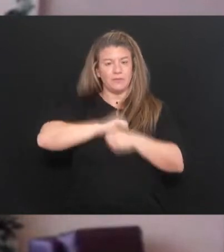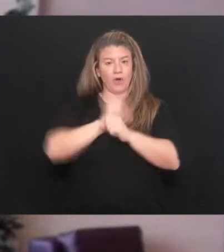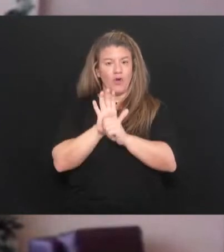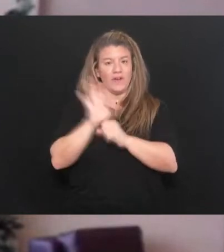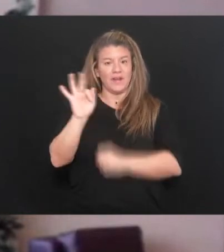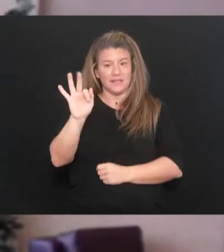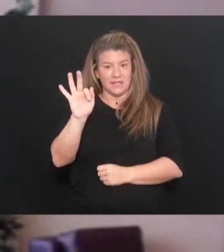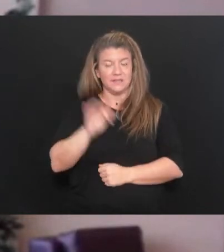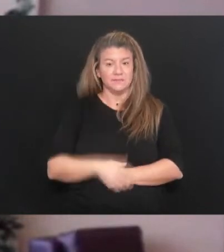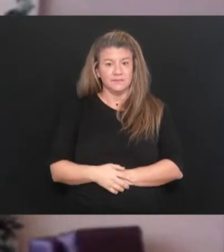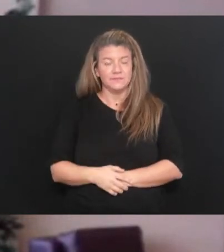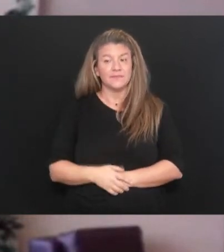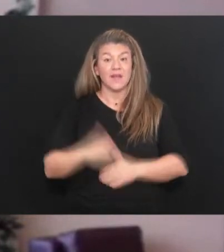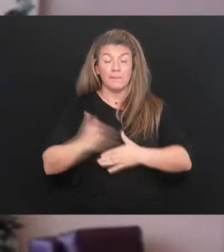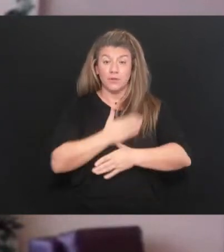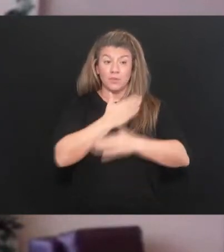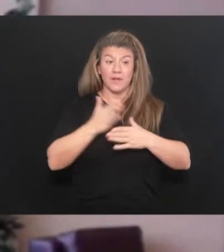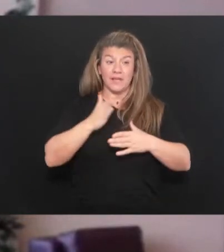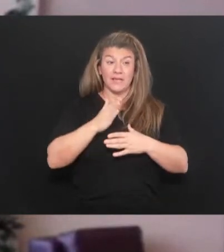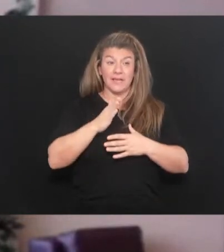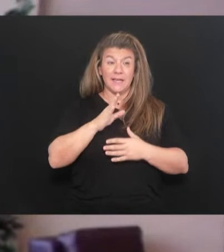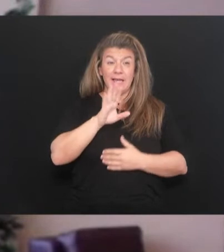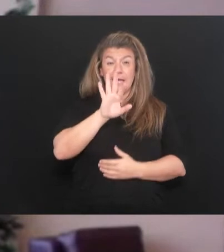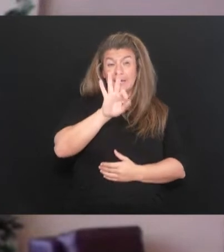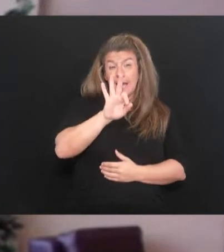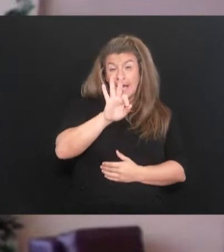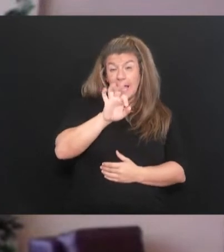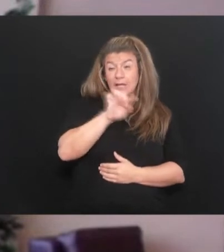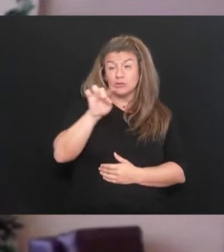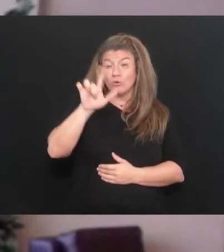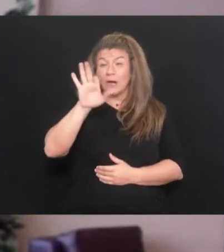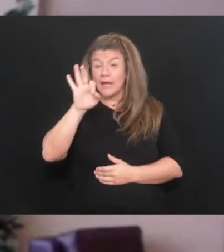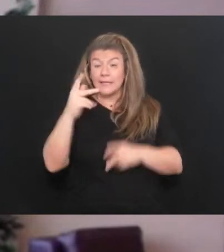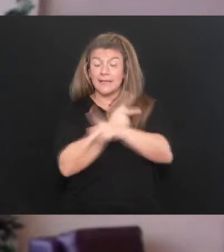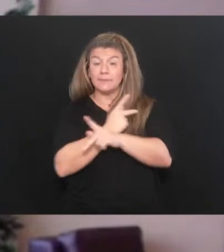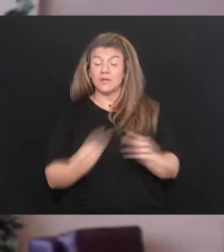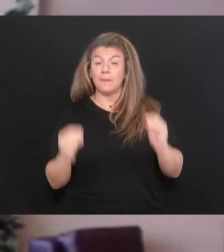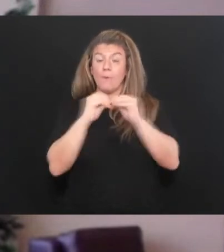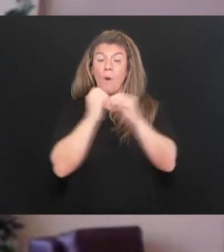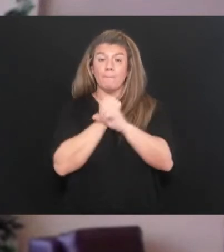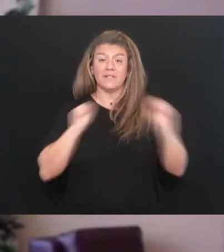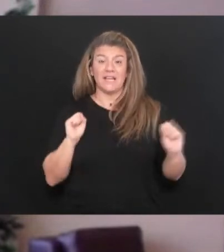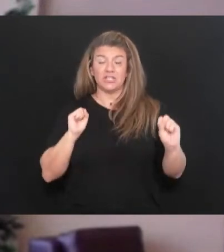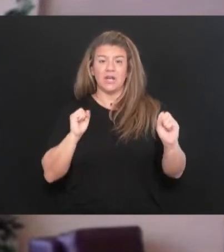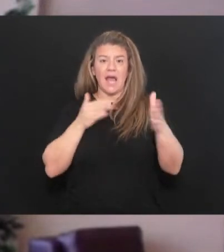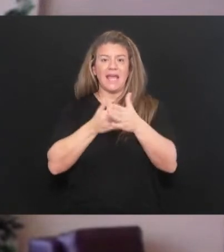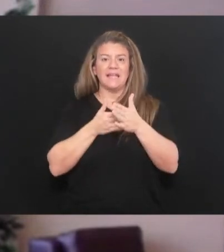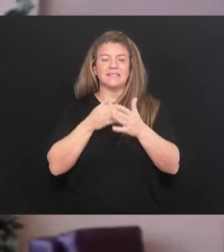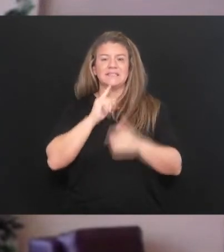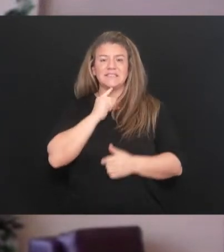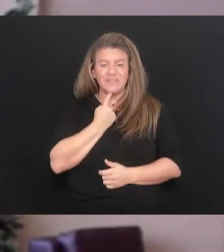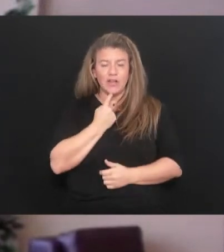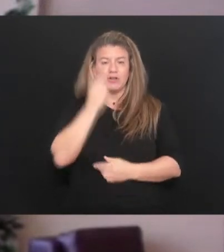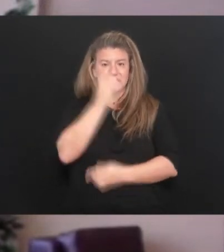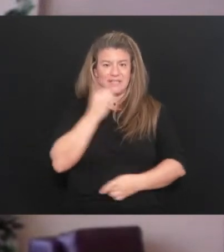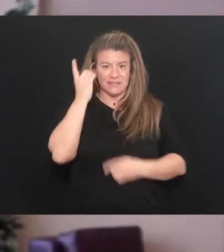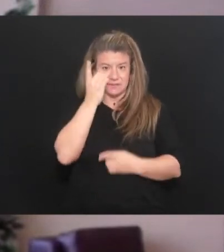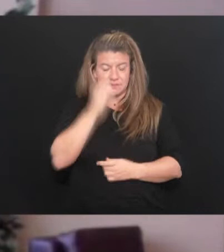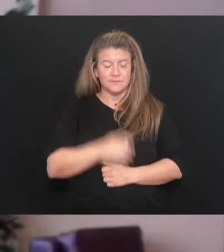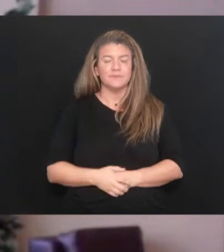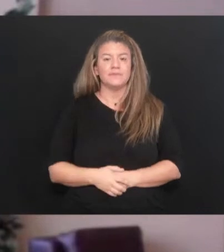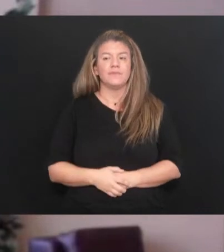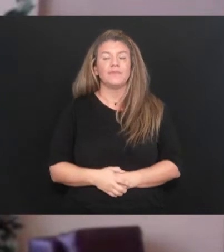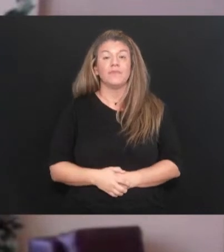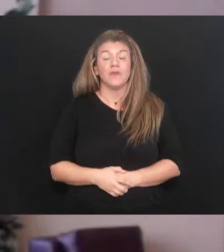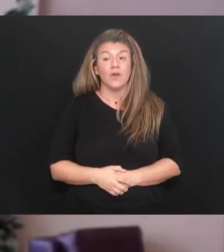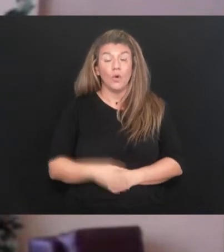the order of between 9 and 29 times protection from severe disease. The governor's mentioned that we are